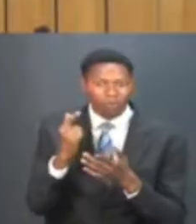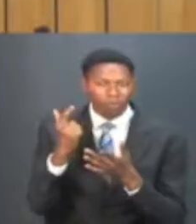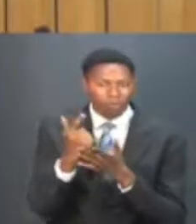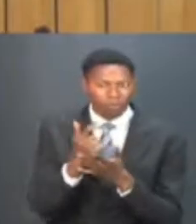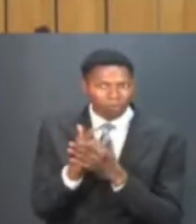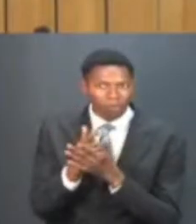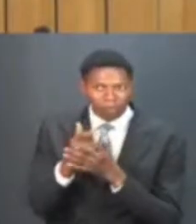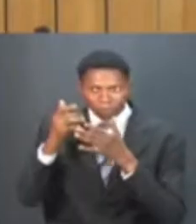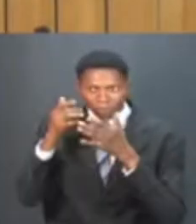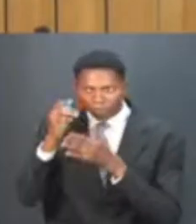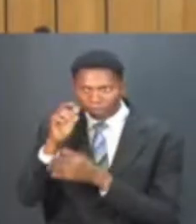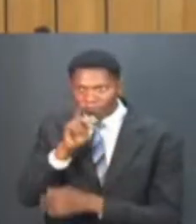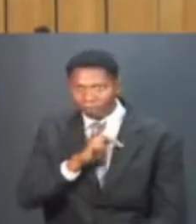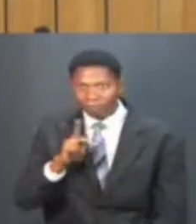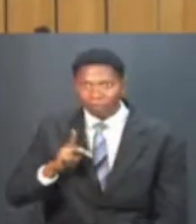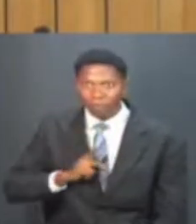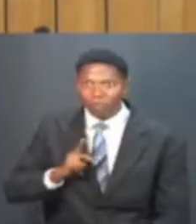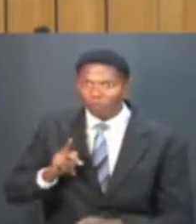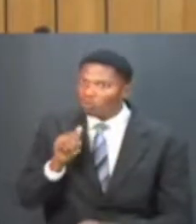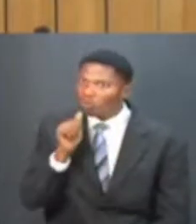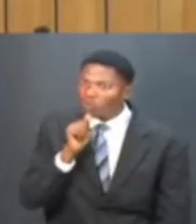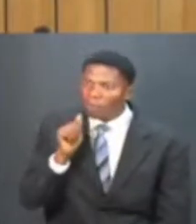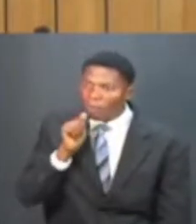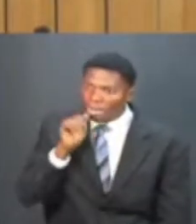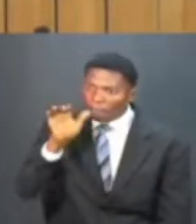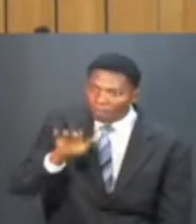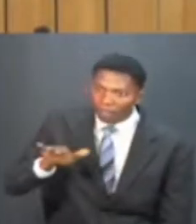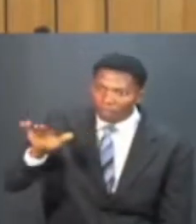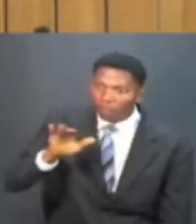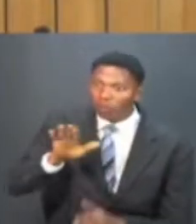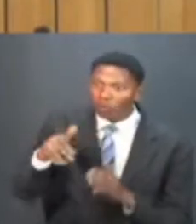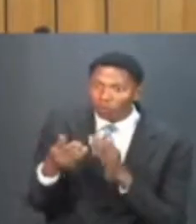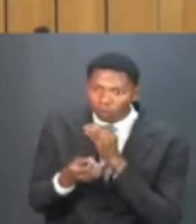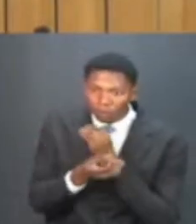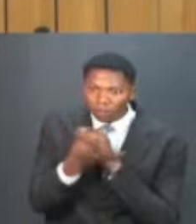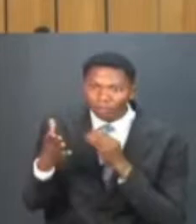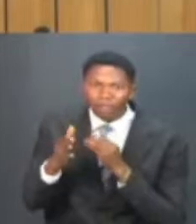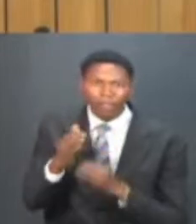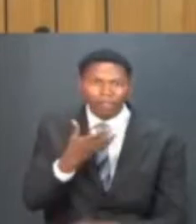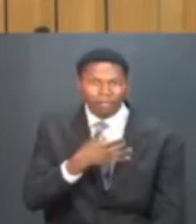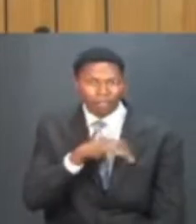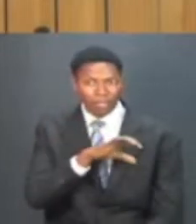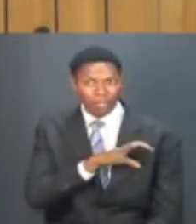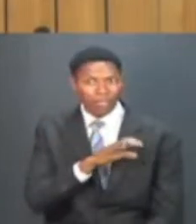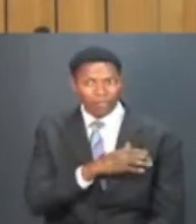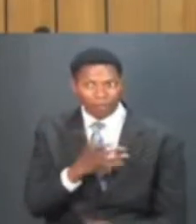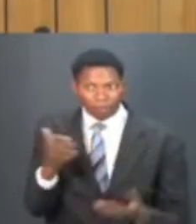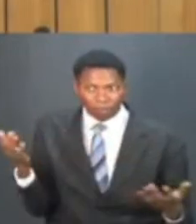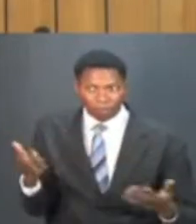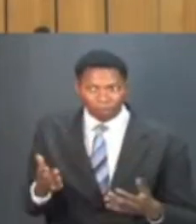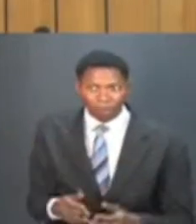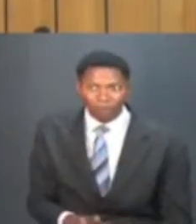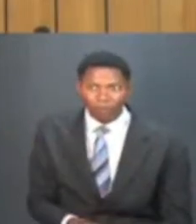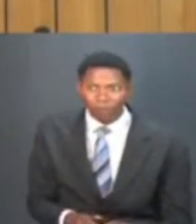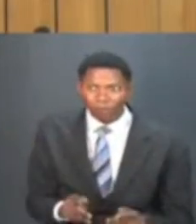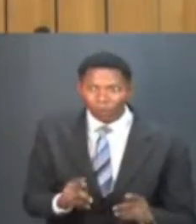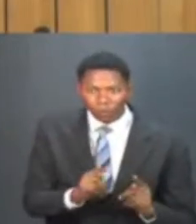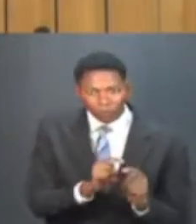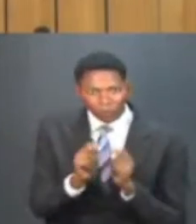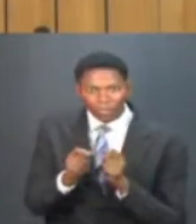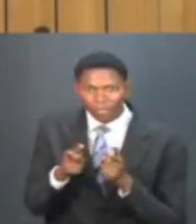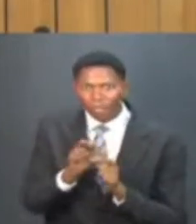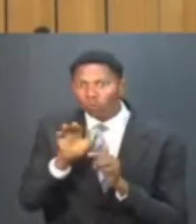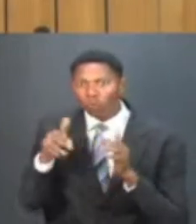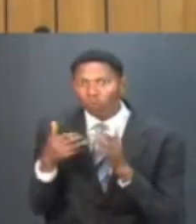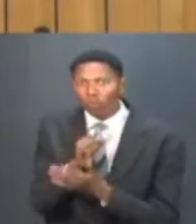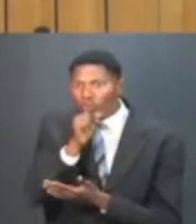society, the private sector, health professionals, the media, and citizens alike. Together, let us